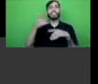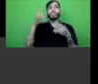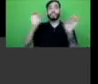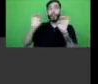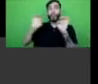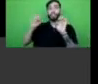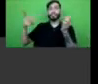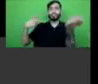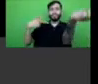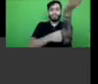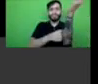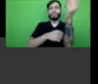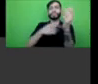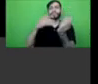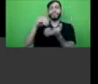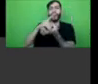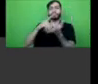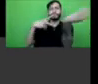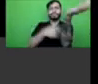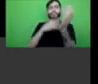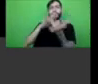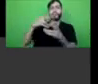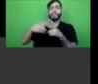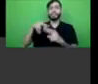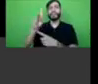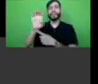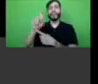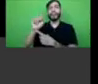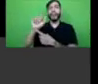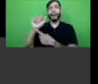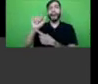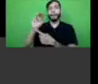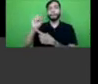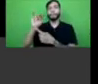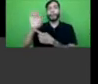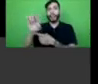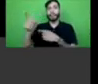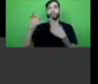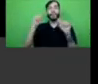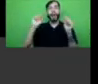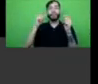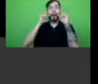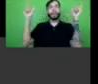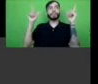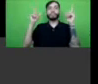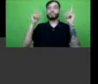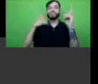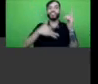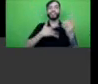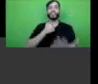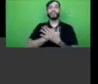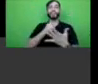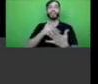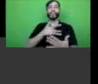drug ketamine to revive him, but instead, this sent him into cardiac